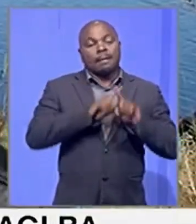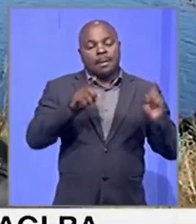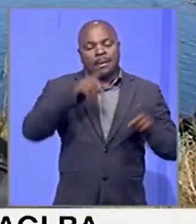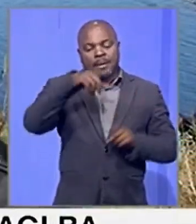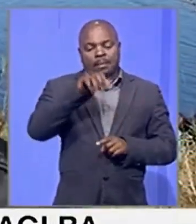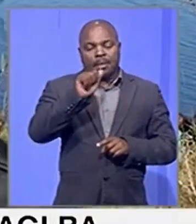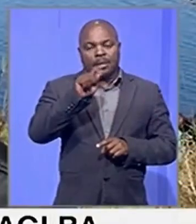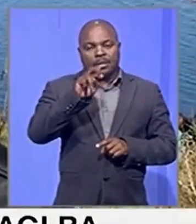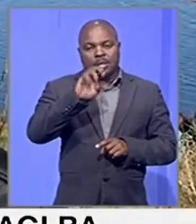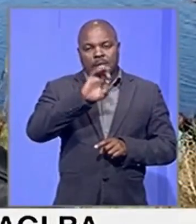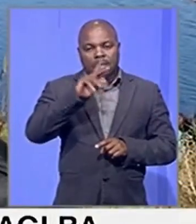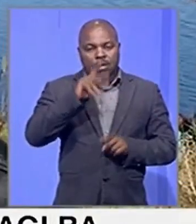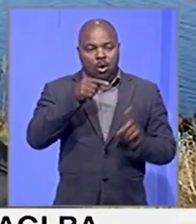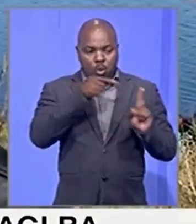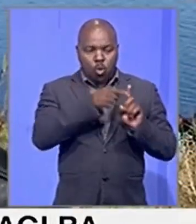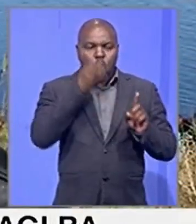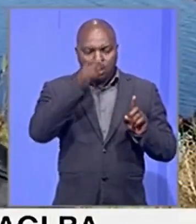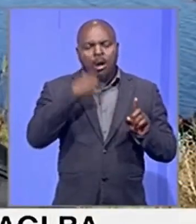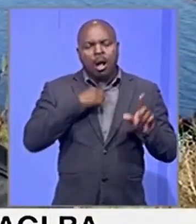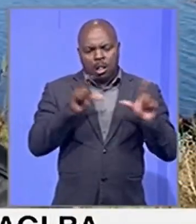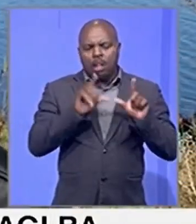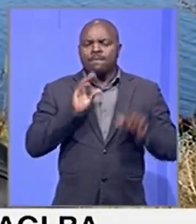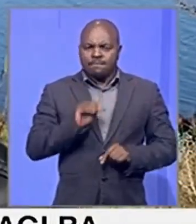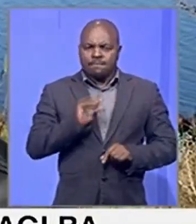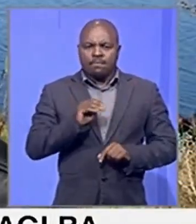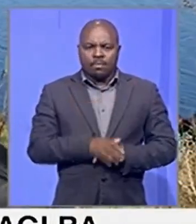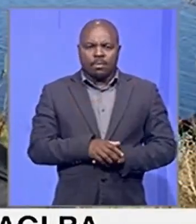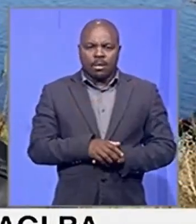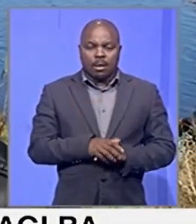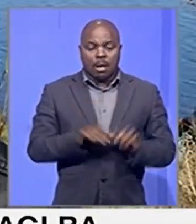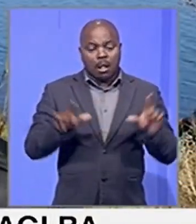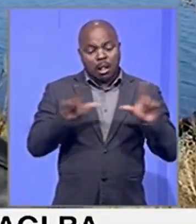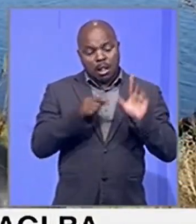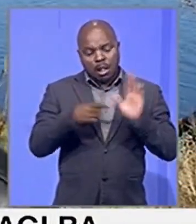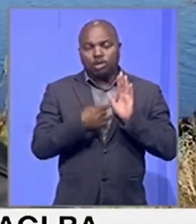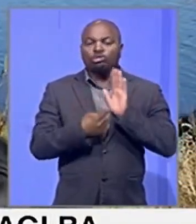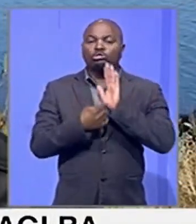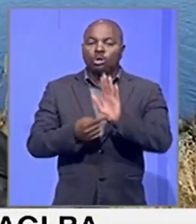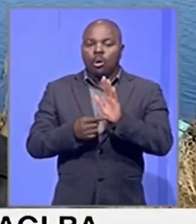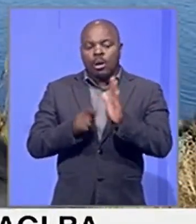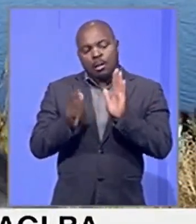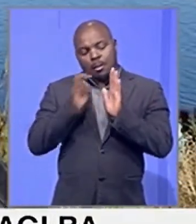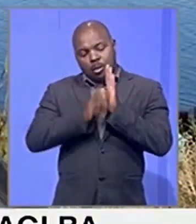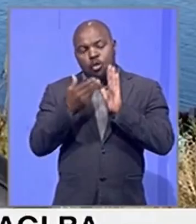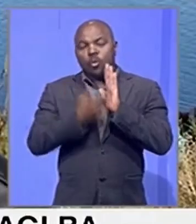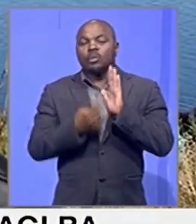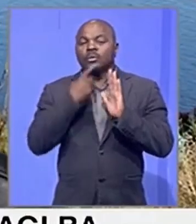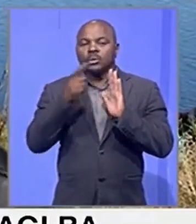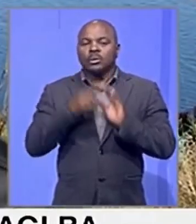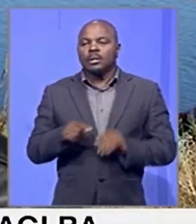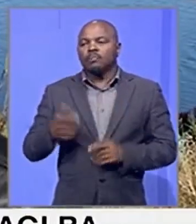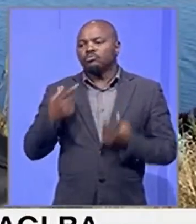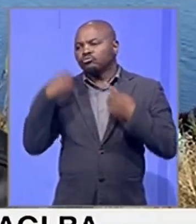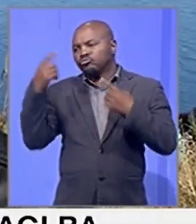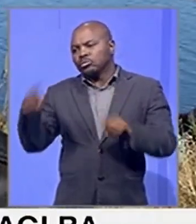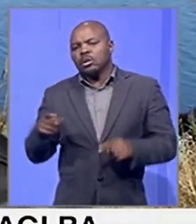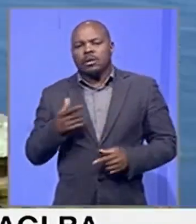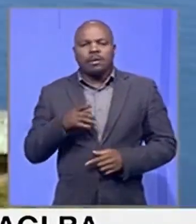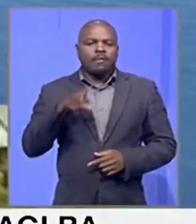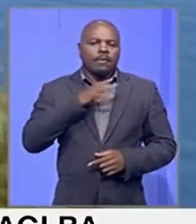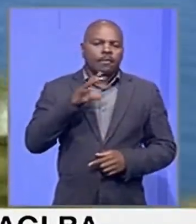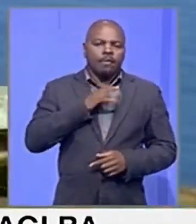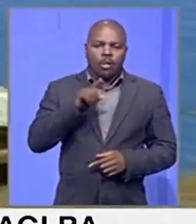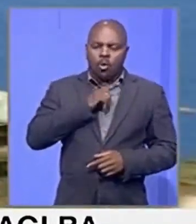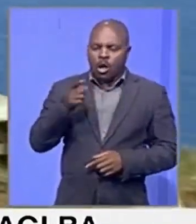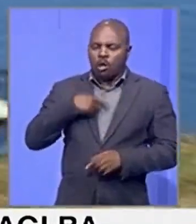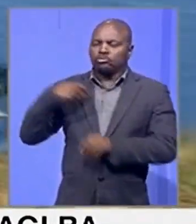maleba. Permit go bontsha gore molao wa tamo ke se se ntseng jang. O irang go tsena mo tao, o tsenela mo tamo o ba gore ka ditlhapi